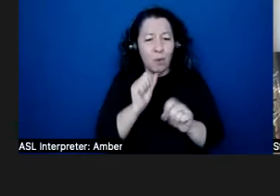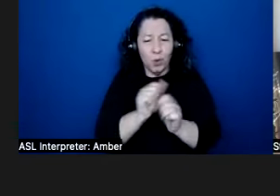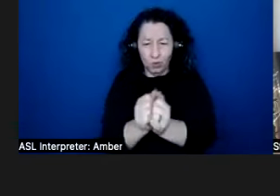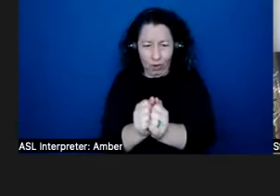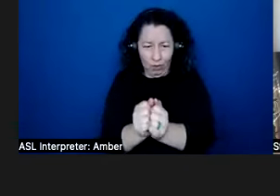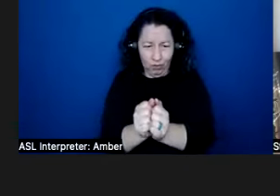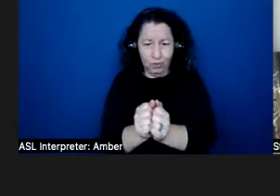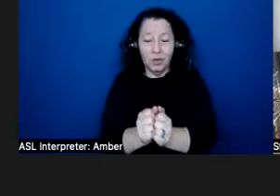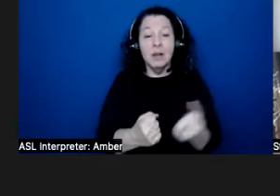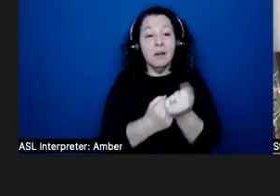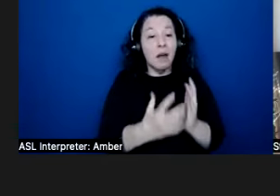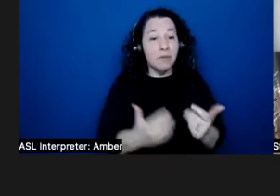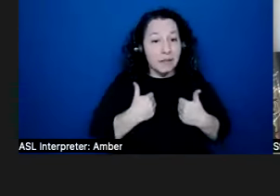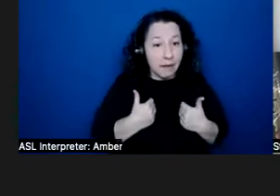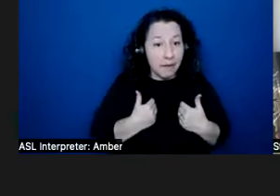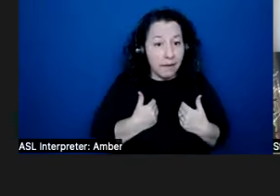role.